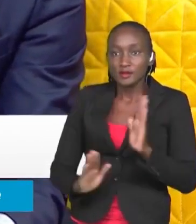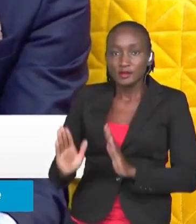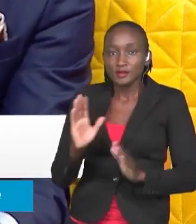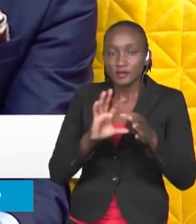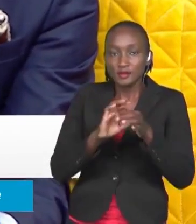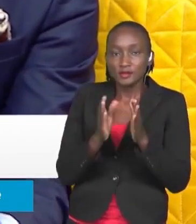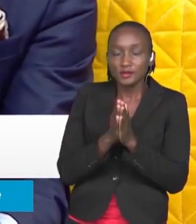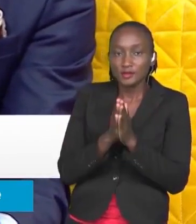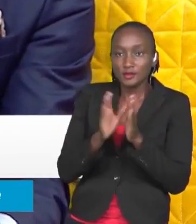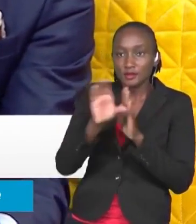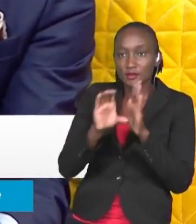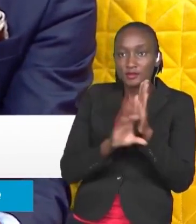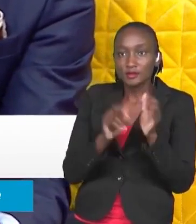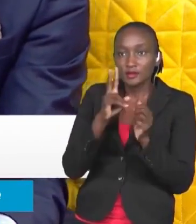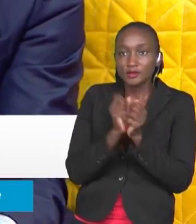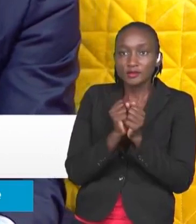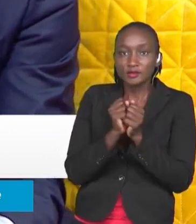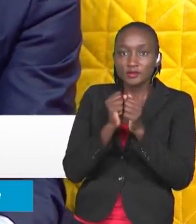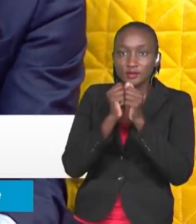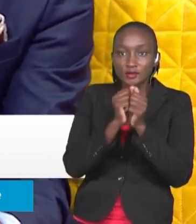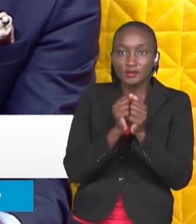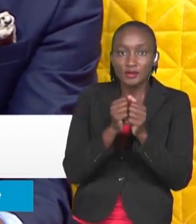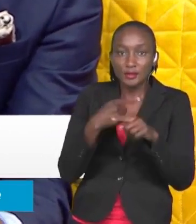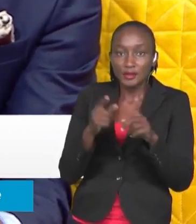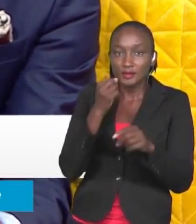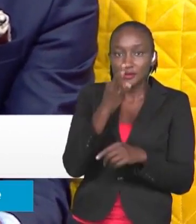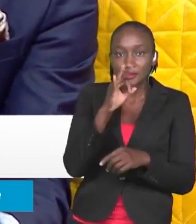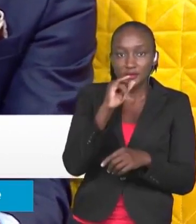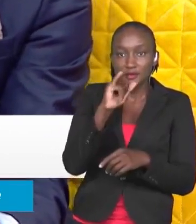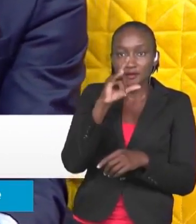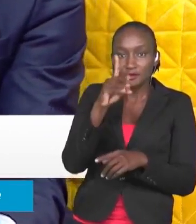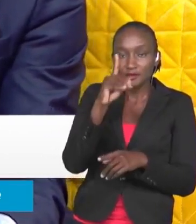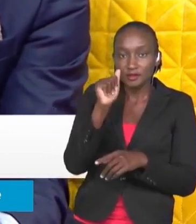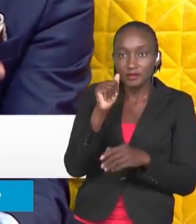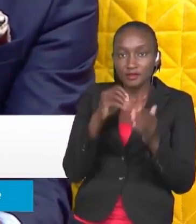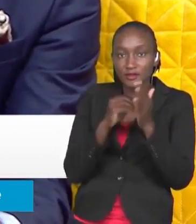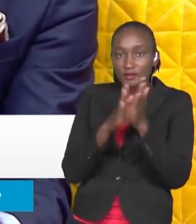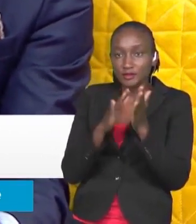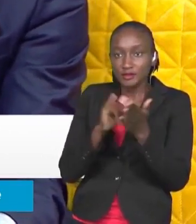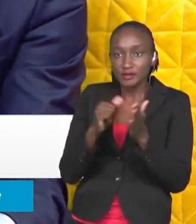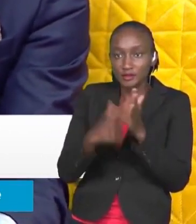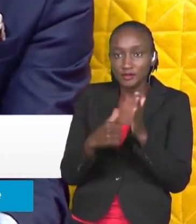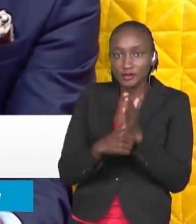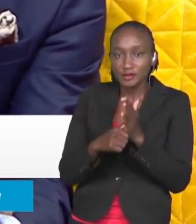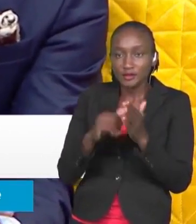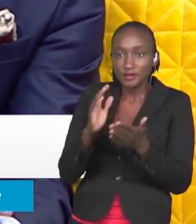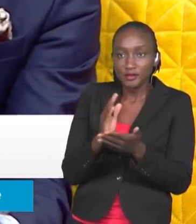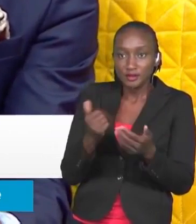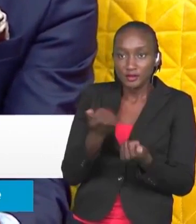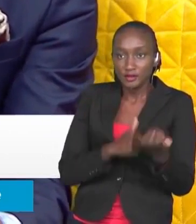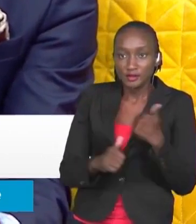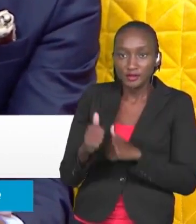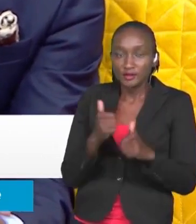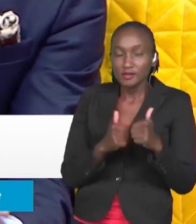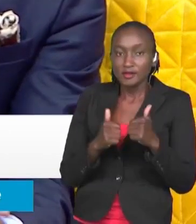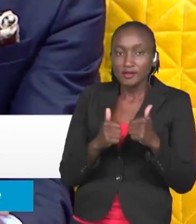in the Constitution of Kenya 2010. Now, FIDA has noted or had noted the problematic Section 8 of the Sexual Offences